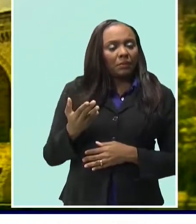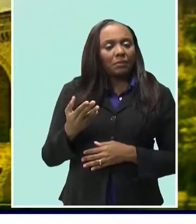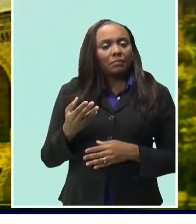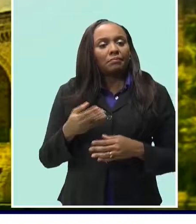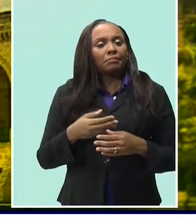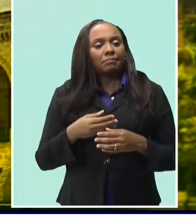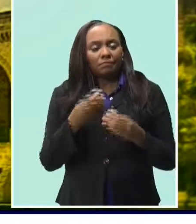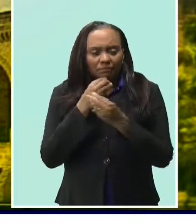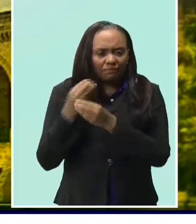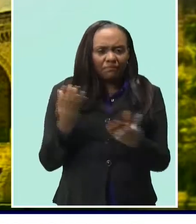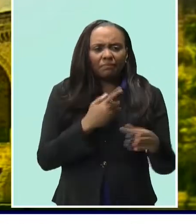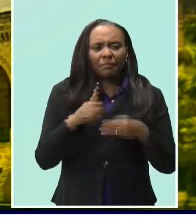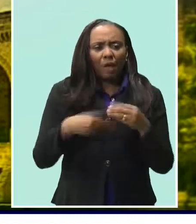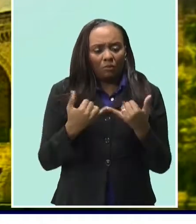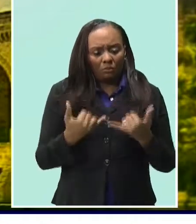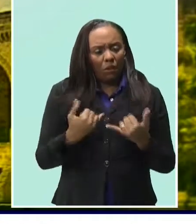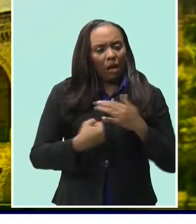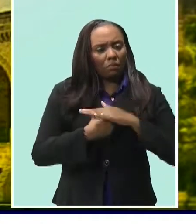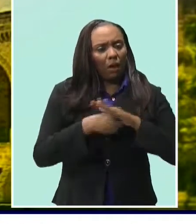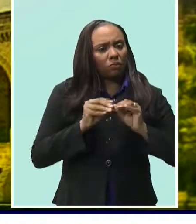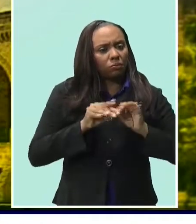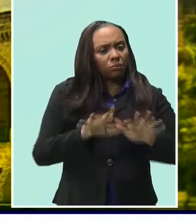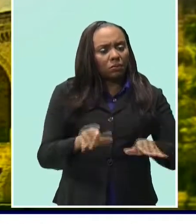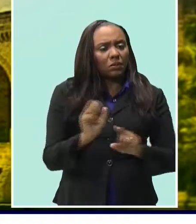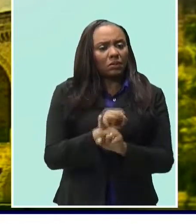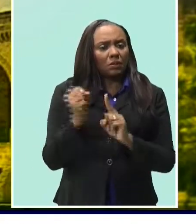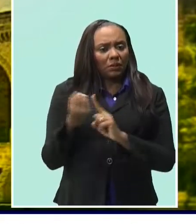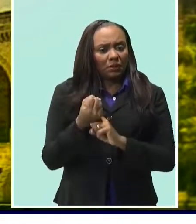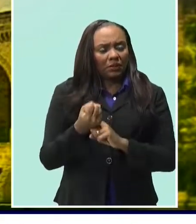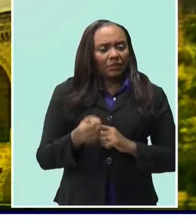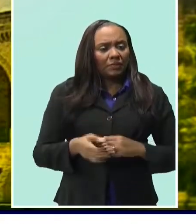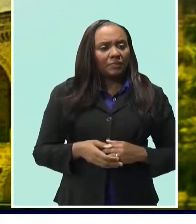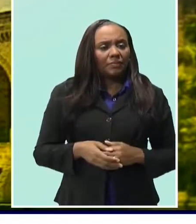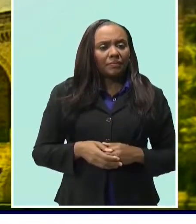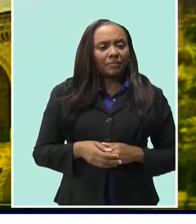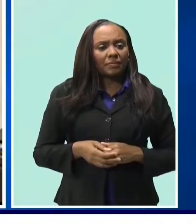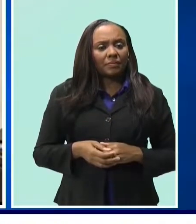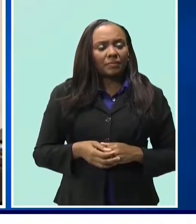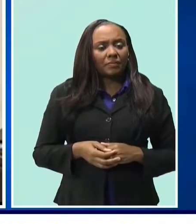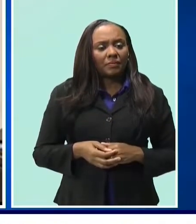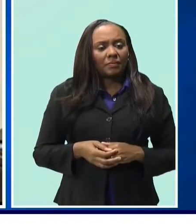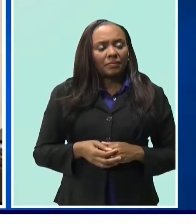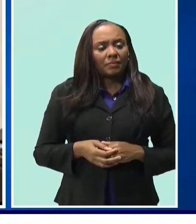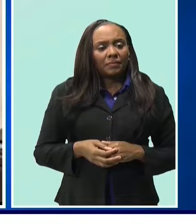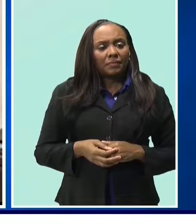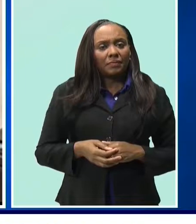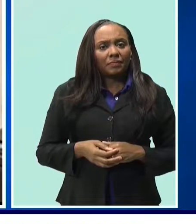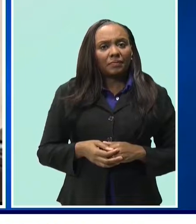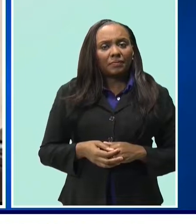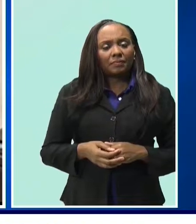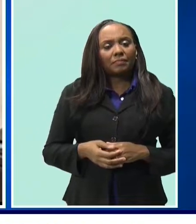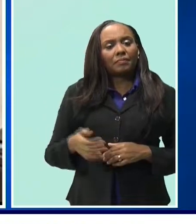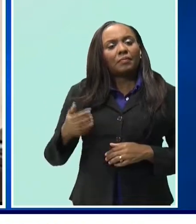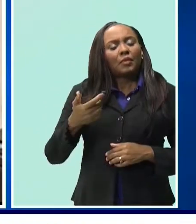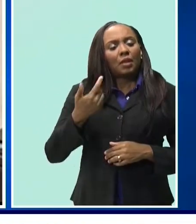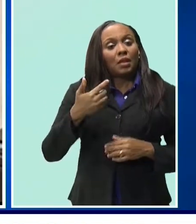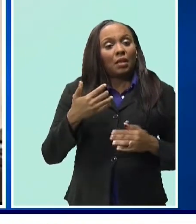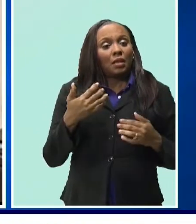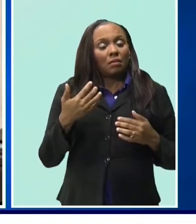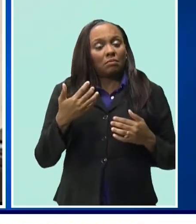updated the nation on the current COVID-19 situation. I'm happy to report that we were able to conduct